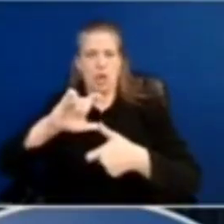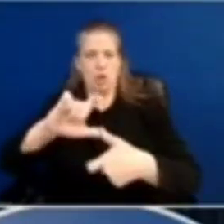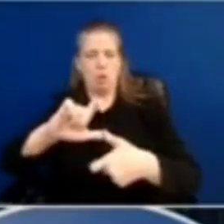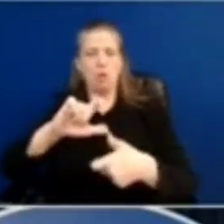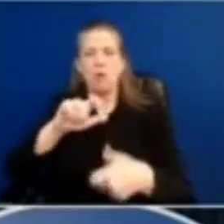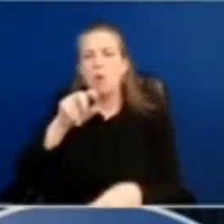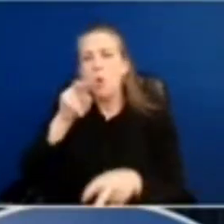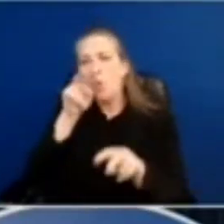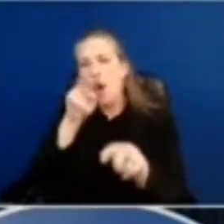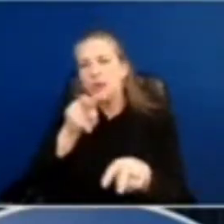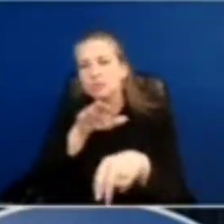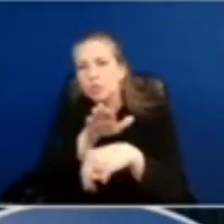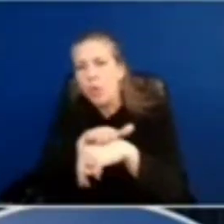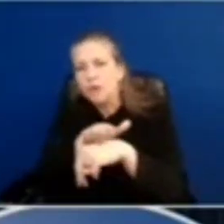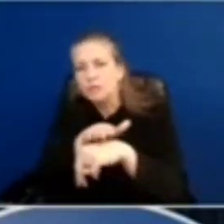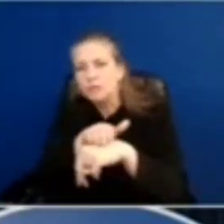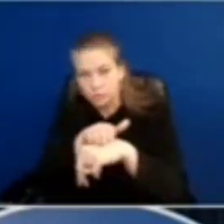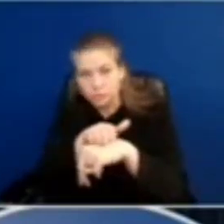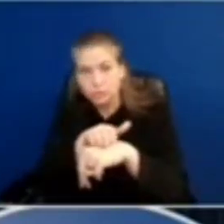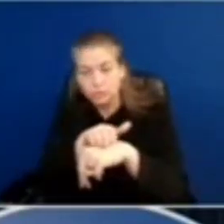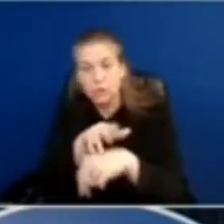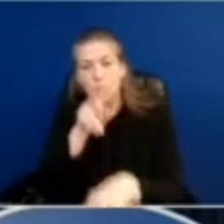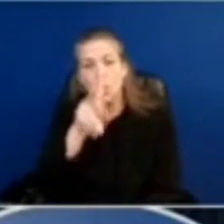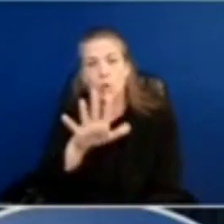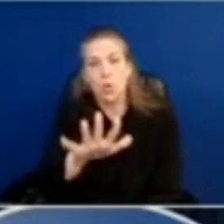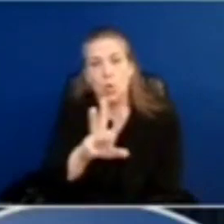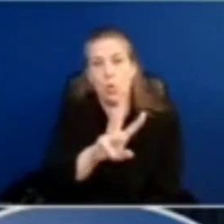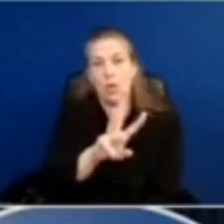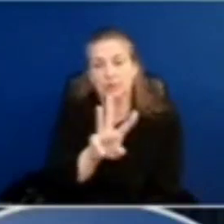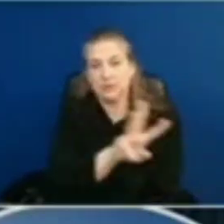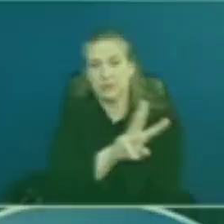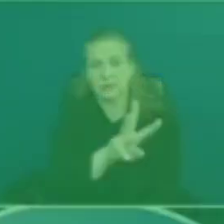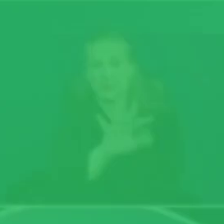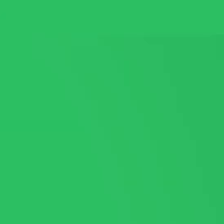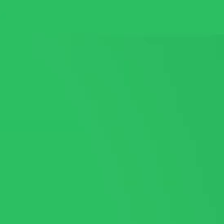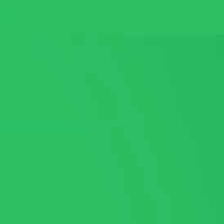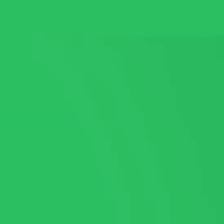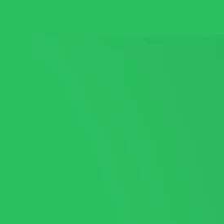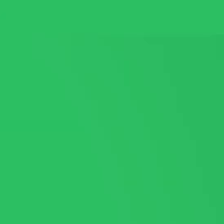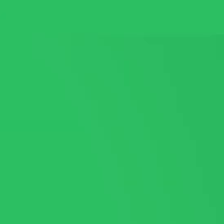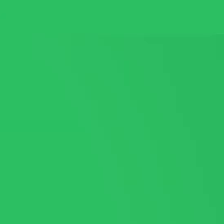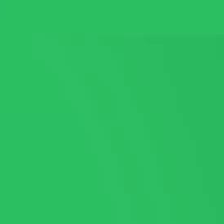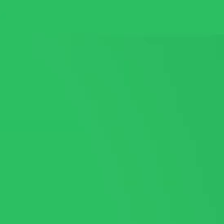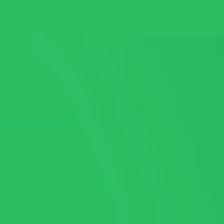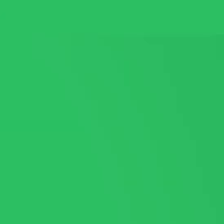the west, but as you remember, that other slide we showed, a large